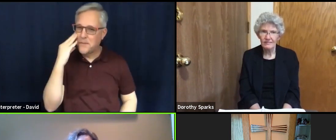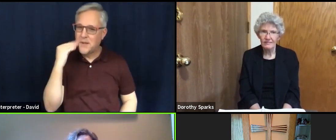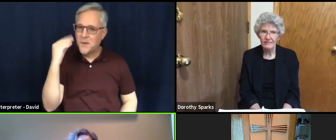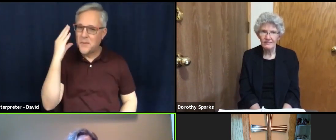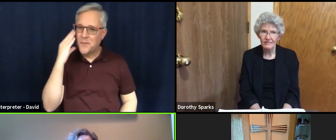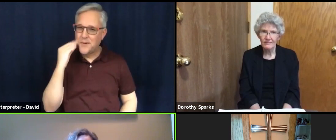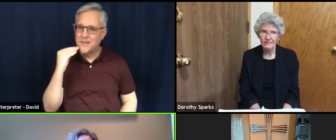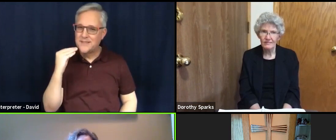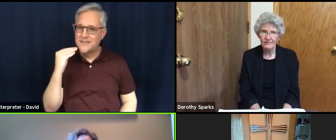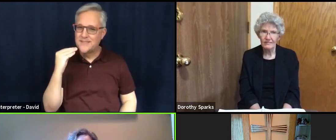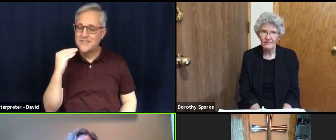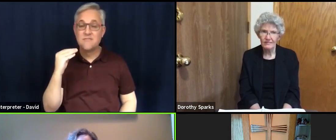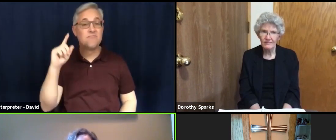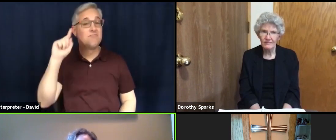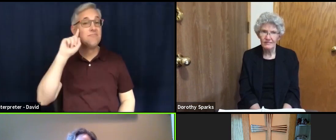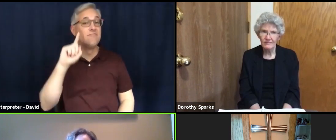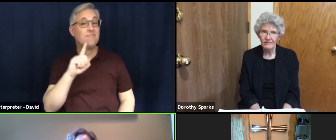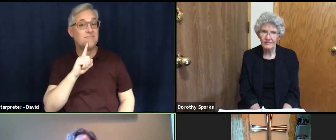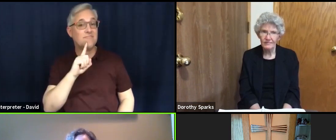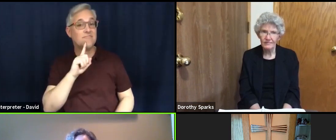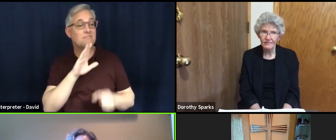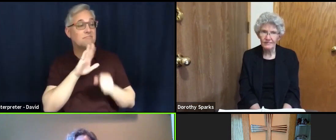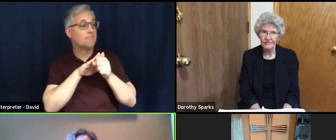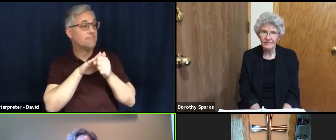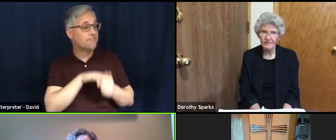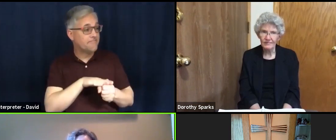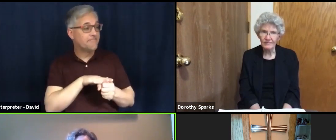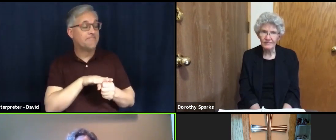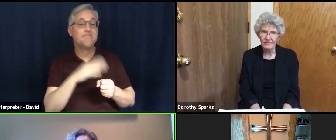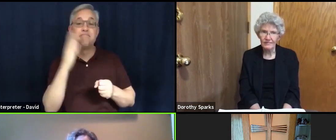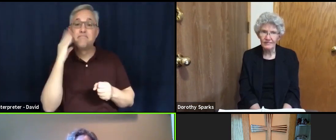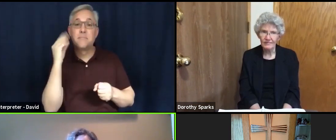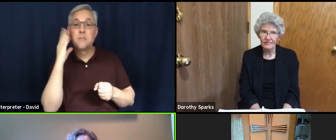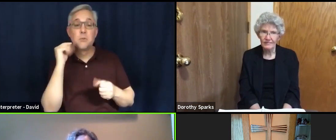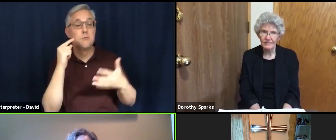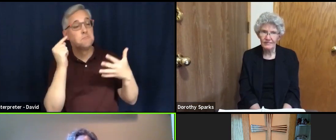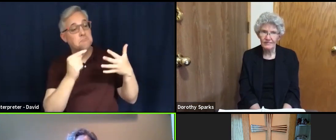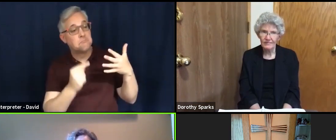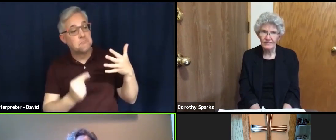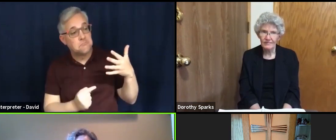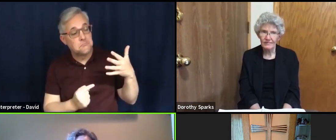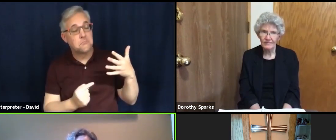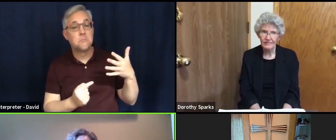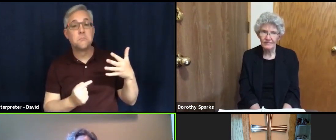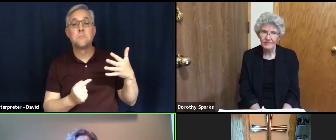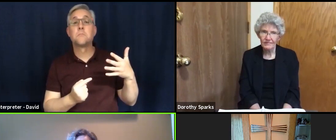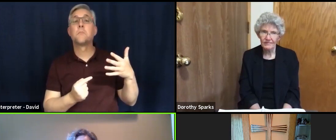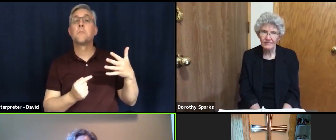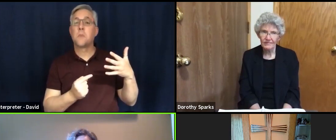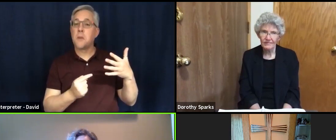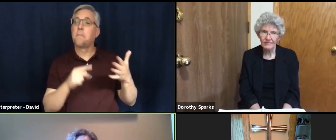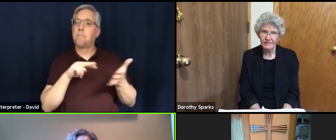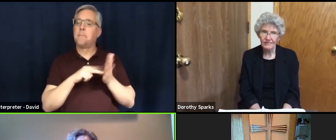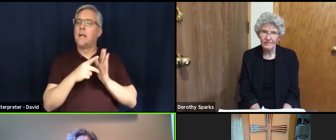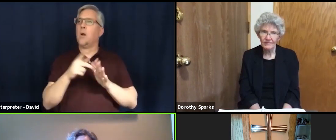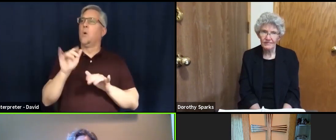these experiences that our Black and Brown siblings are telling us about.